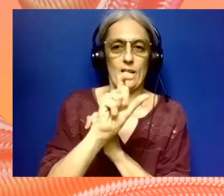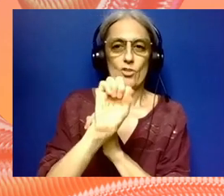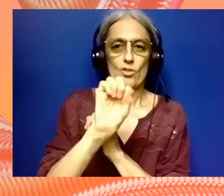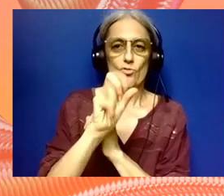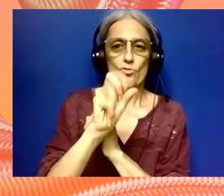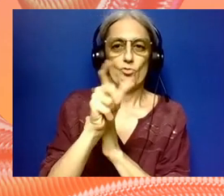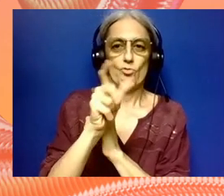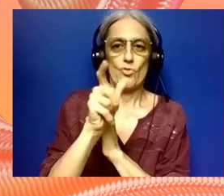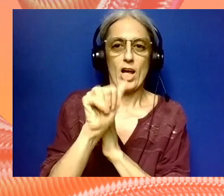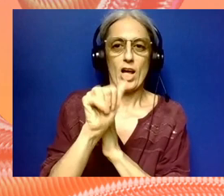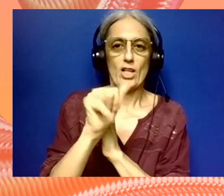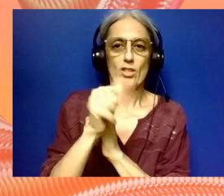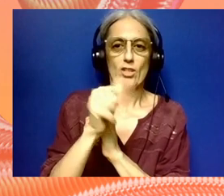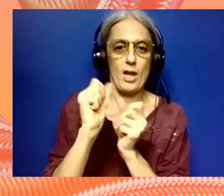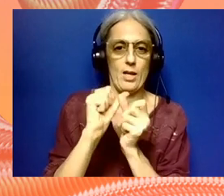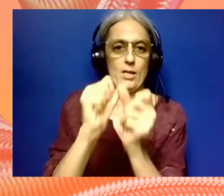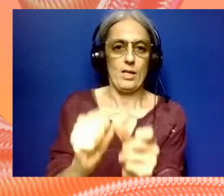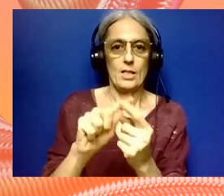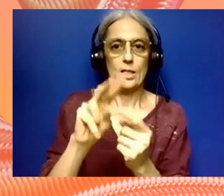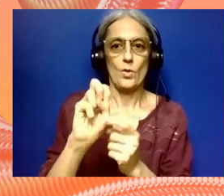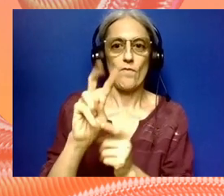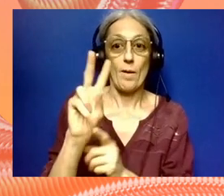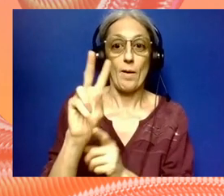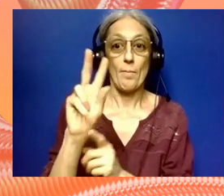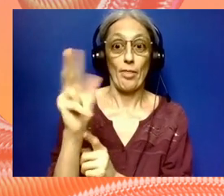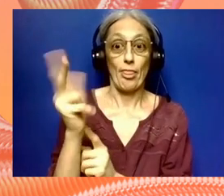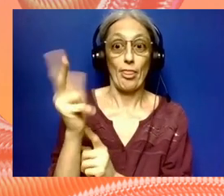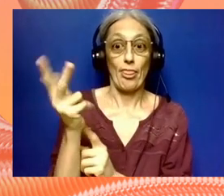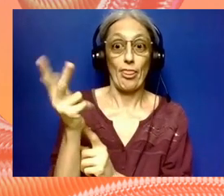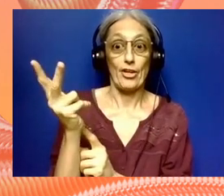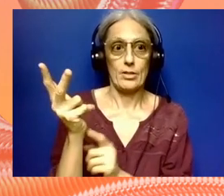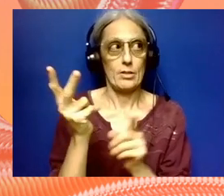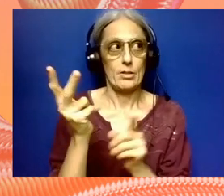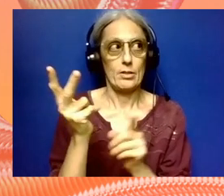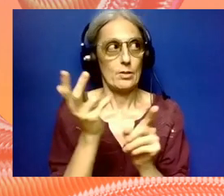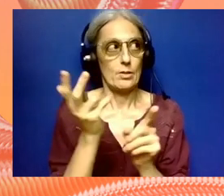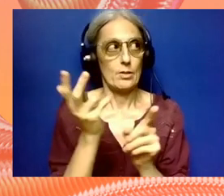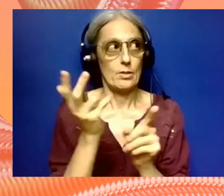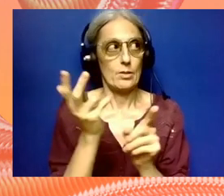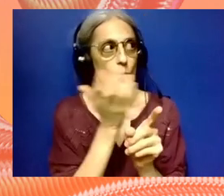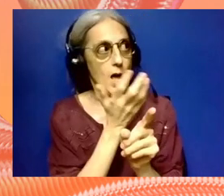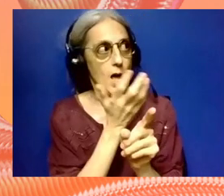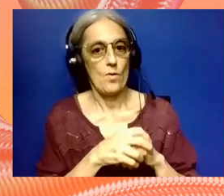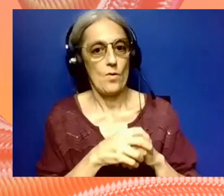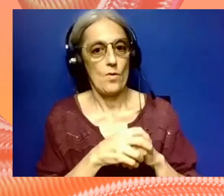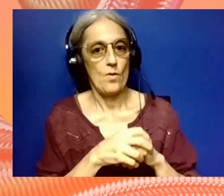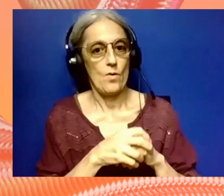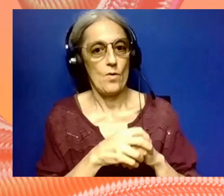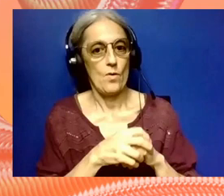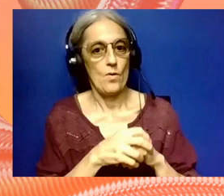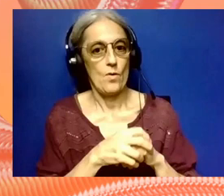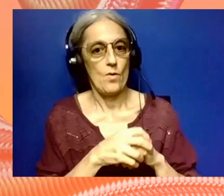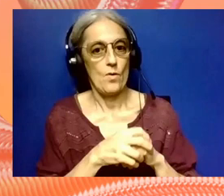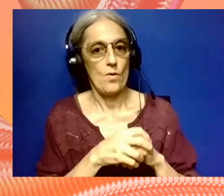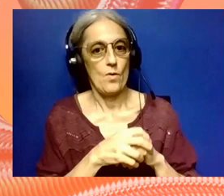3rd. Gee whiz. Okay. So we've got communication issues.